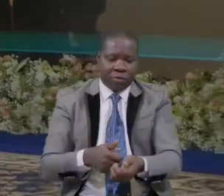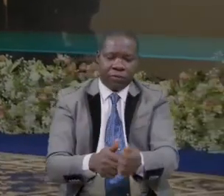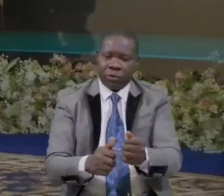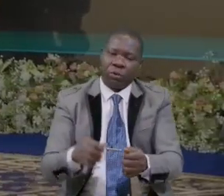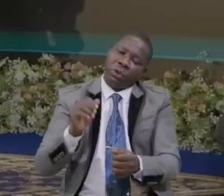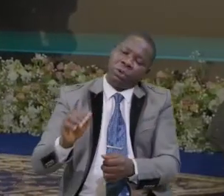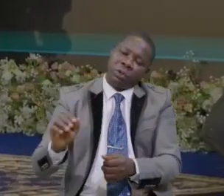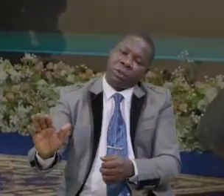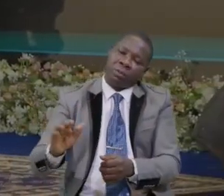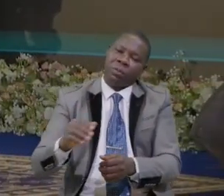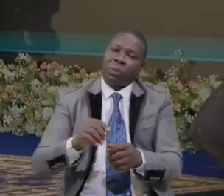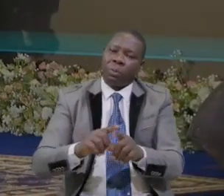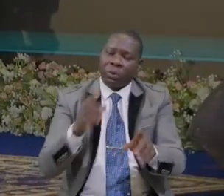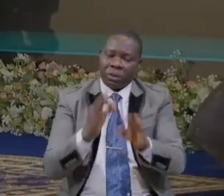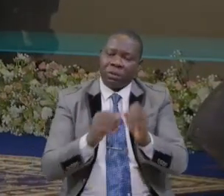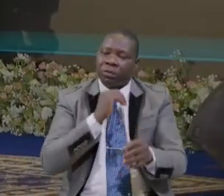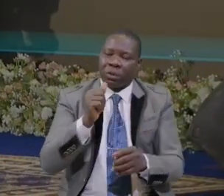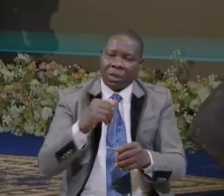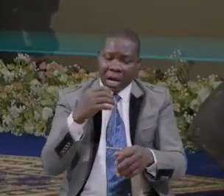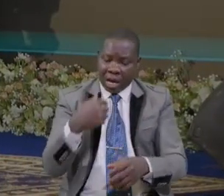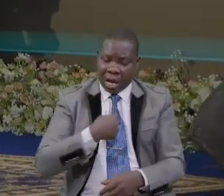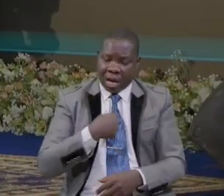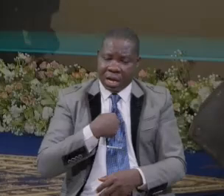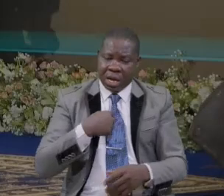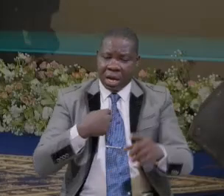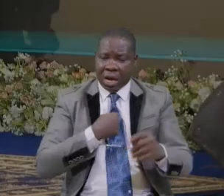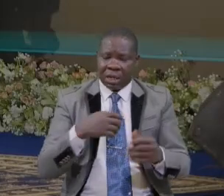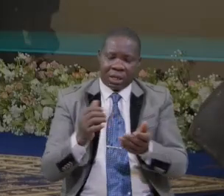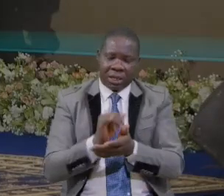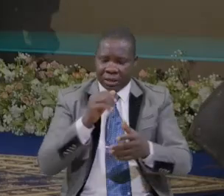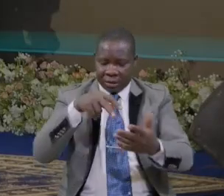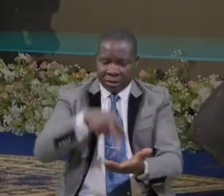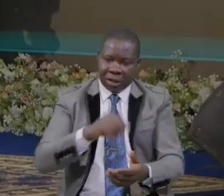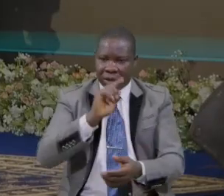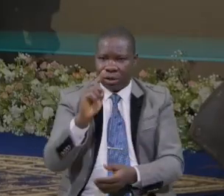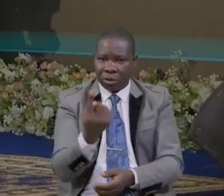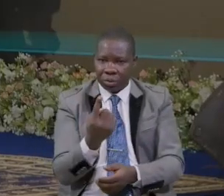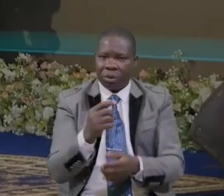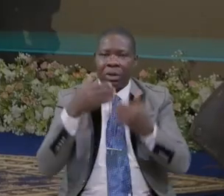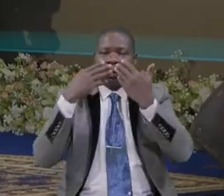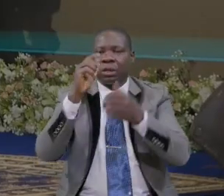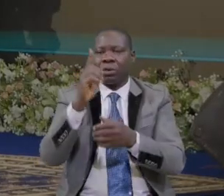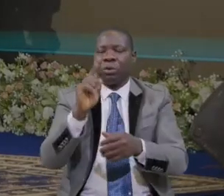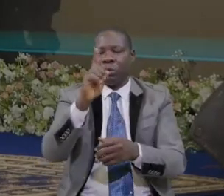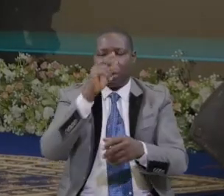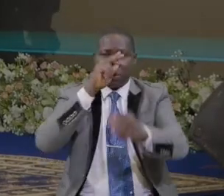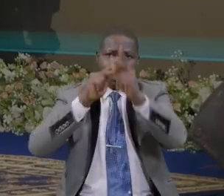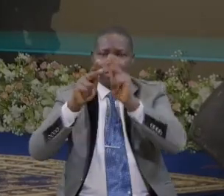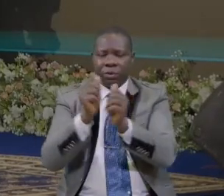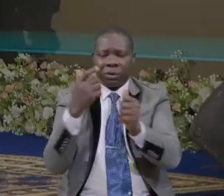all alone. Thank God, one prophet with the anointing is greater